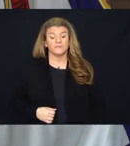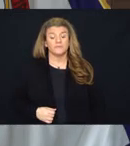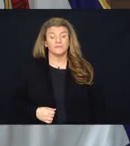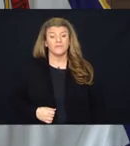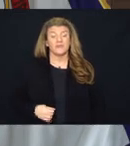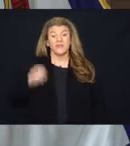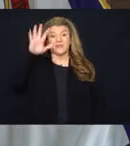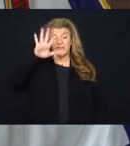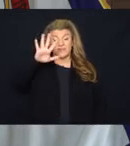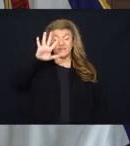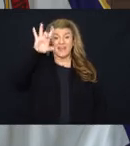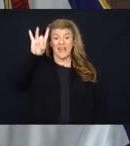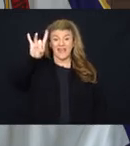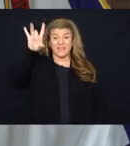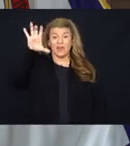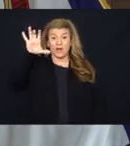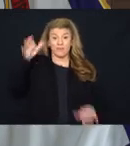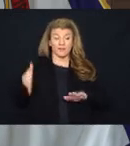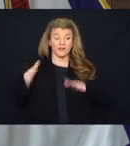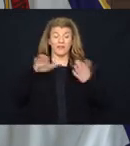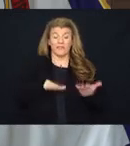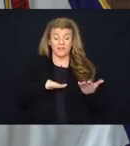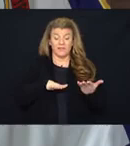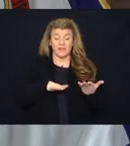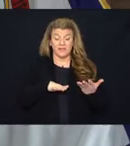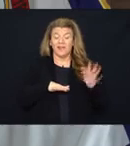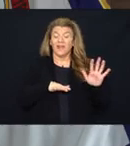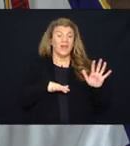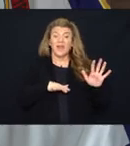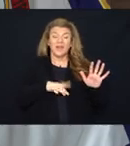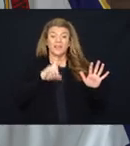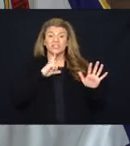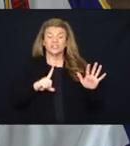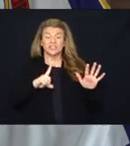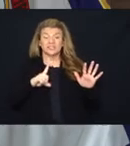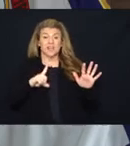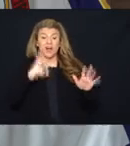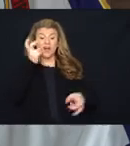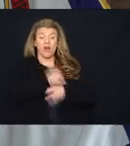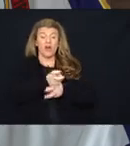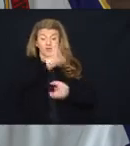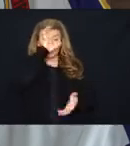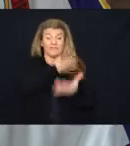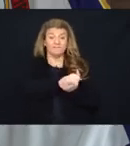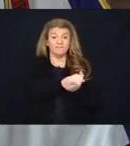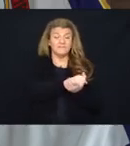The 5,800th death, it's just unimaginable.